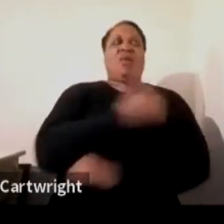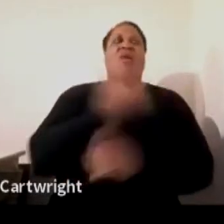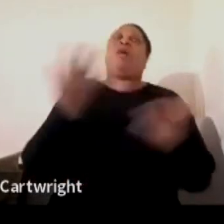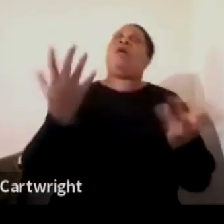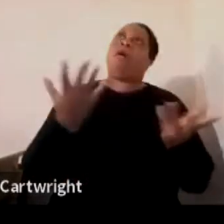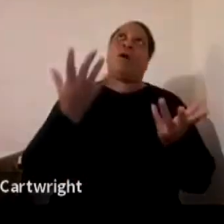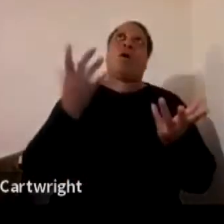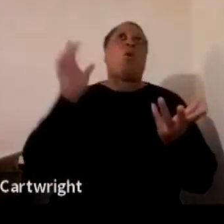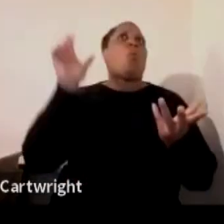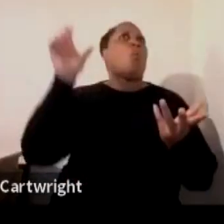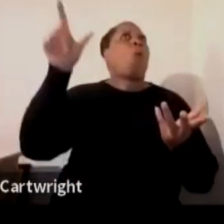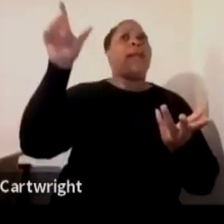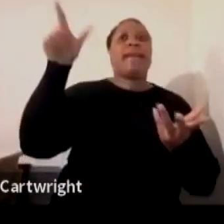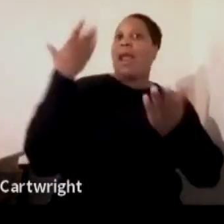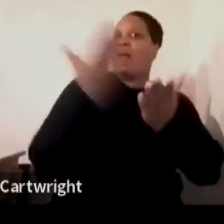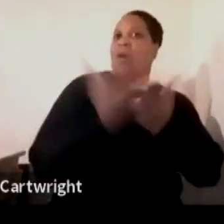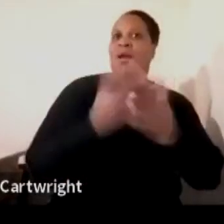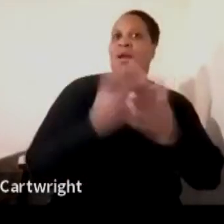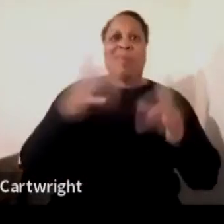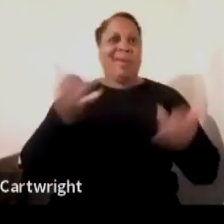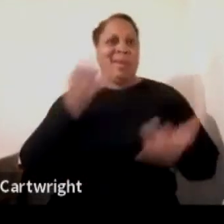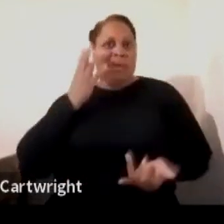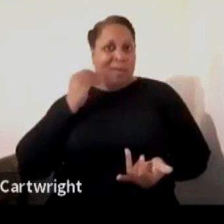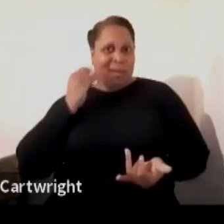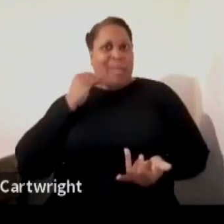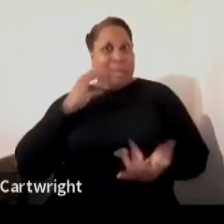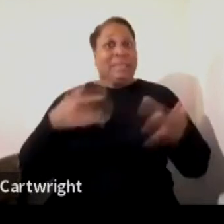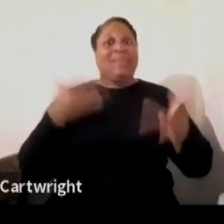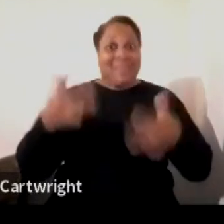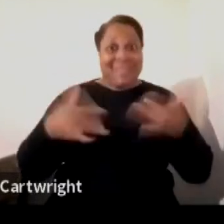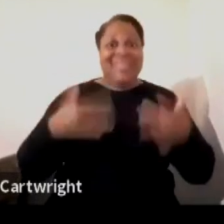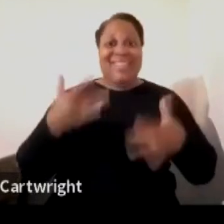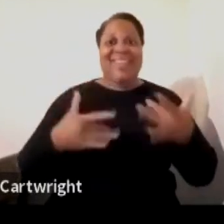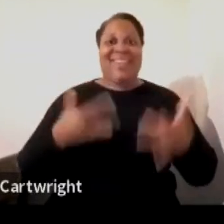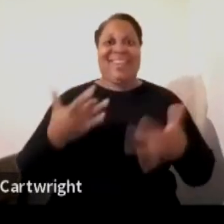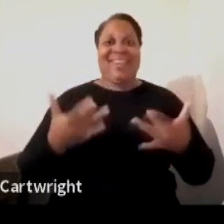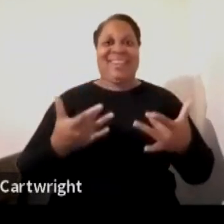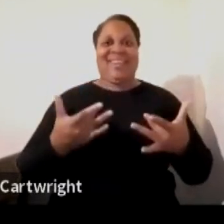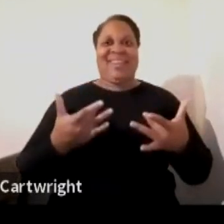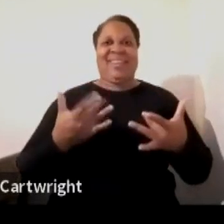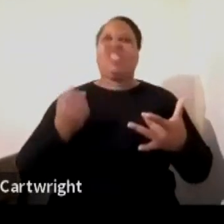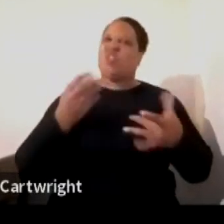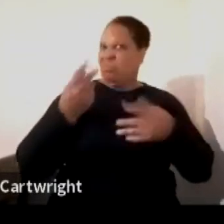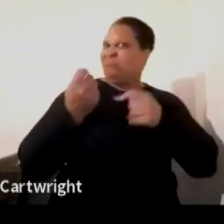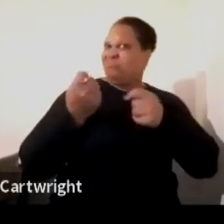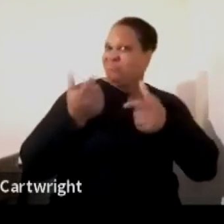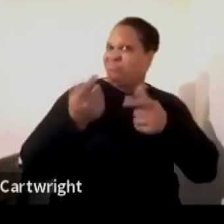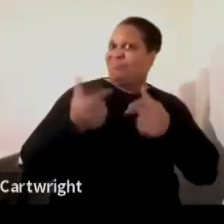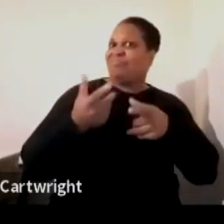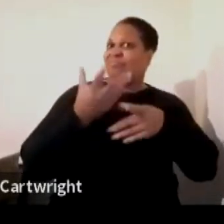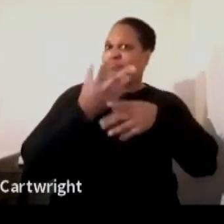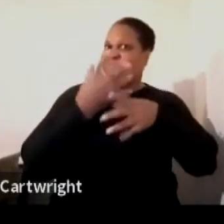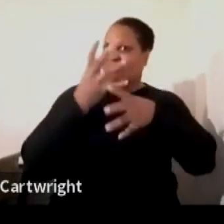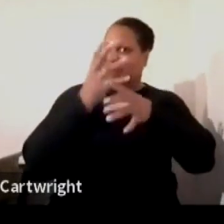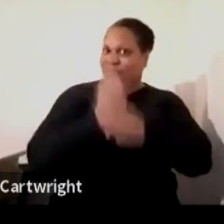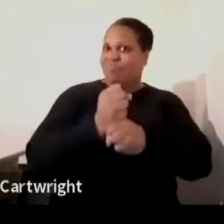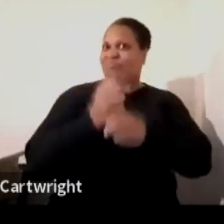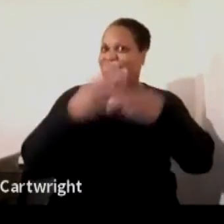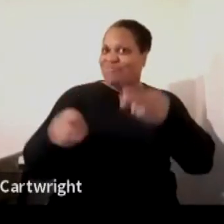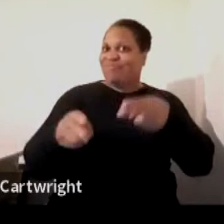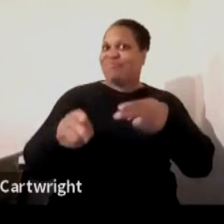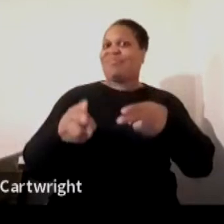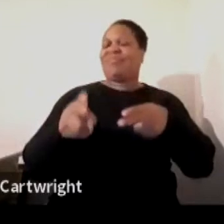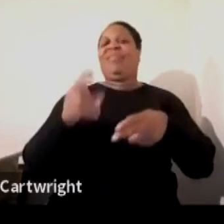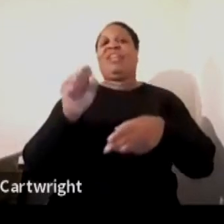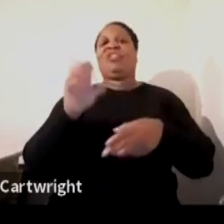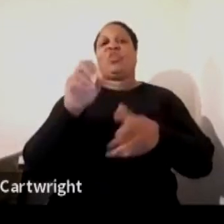there. And to be here now is pretty exciting. And so, cut to the chase, this vaccine is giving you the spike protein,